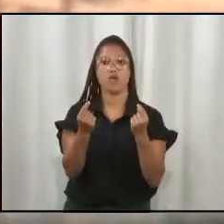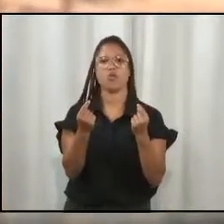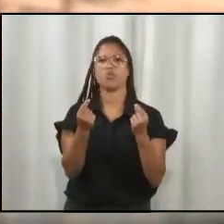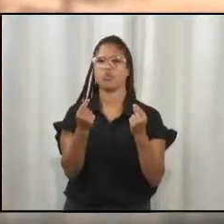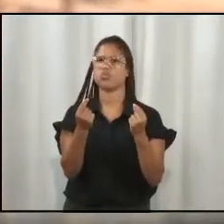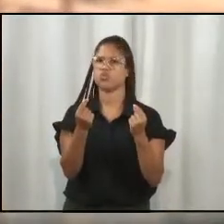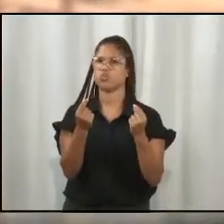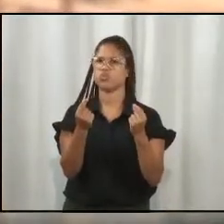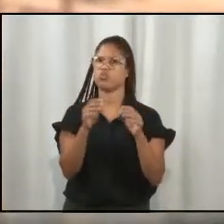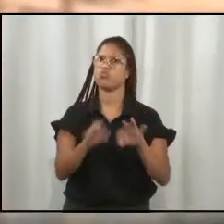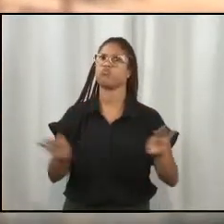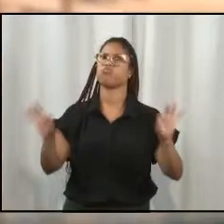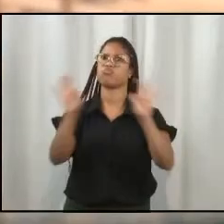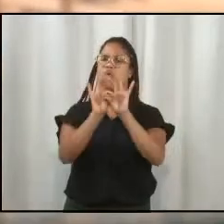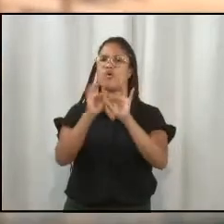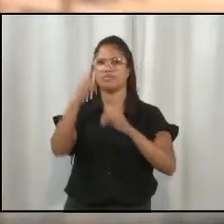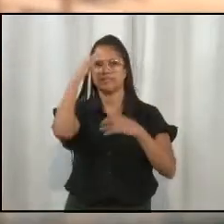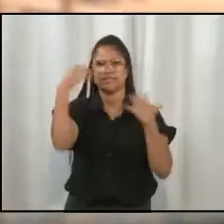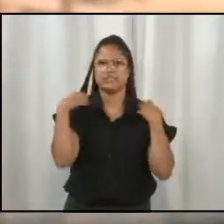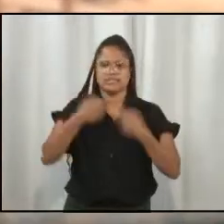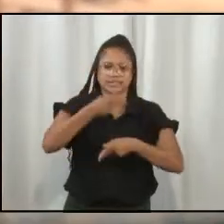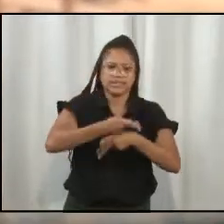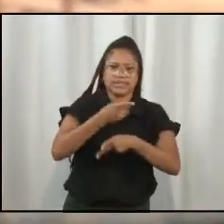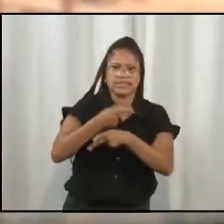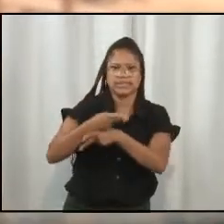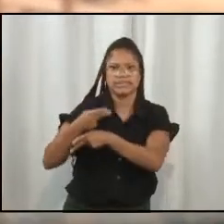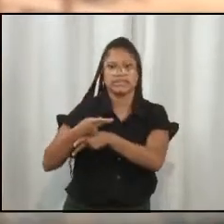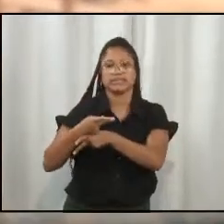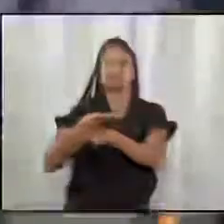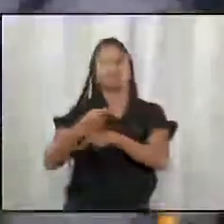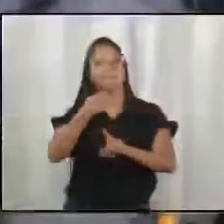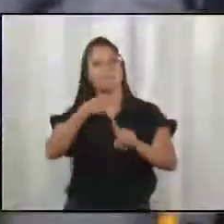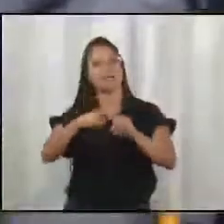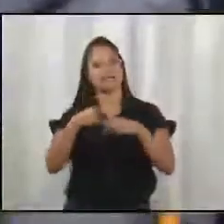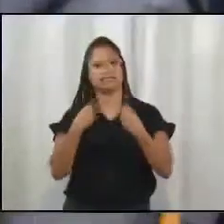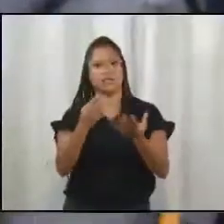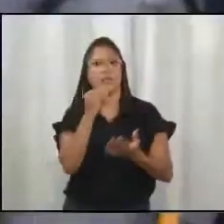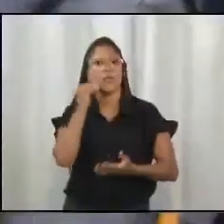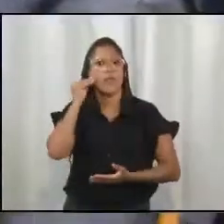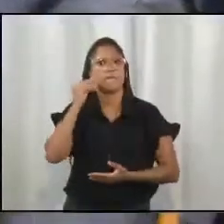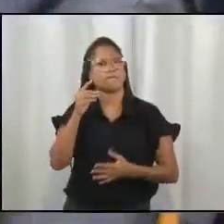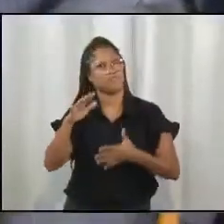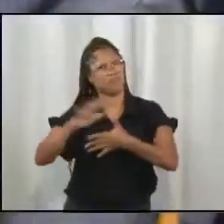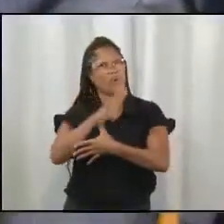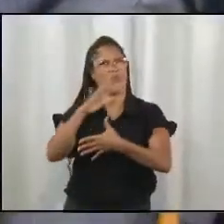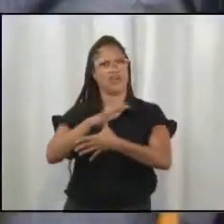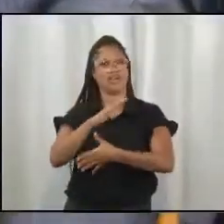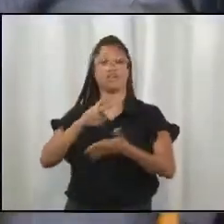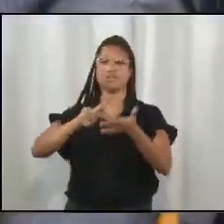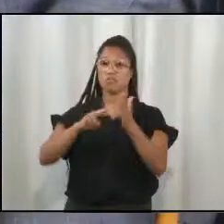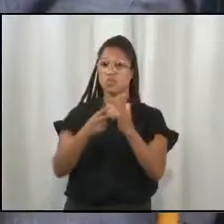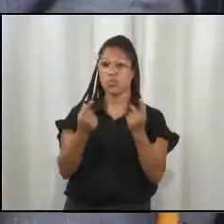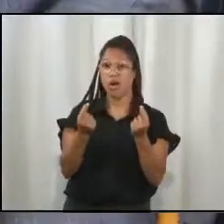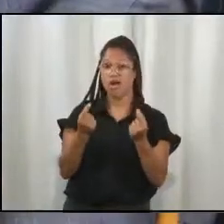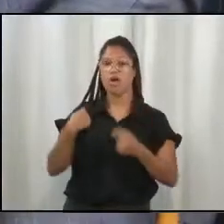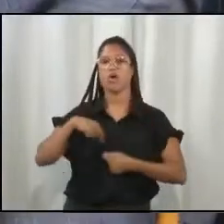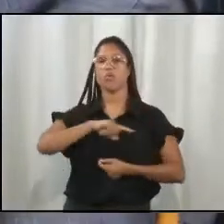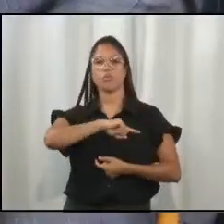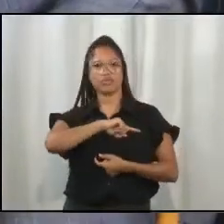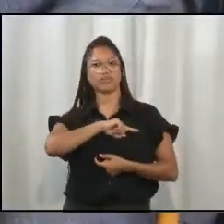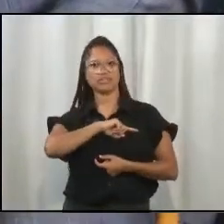and centers trauma-informed care and housing first principles. So what housing first means is that we sort of recognize